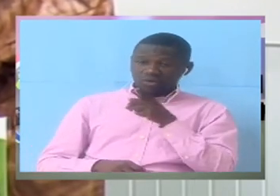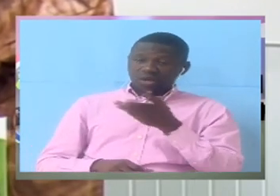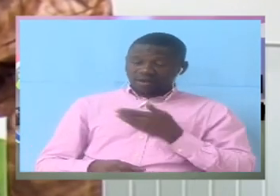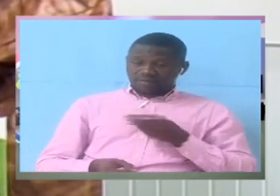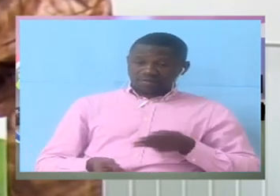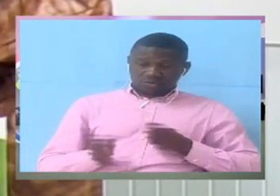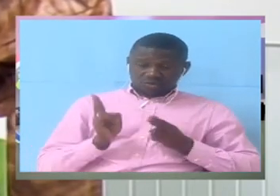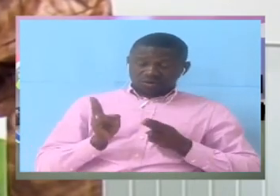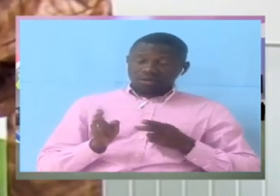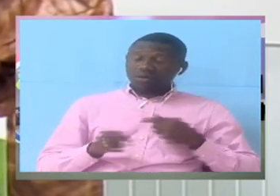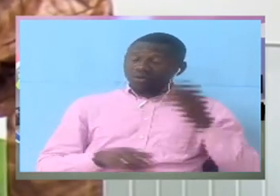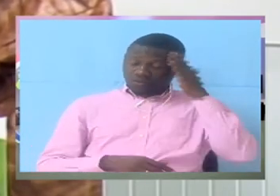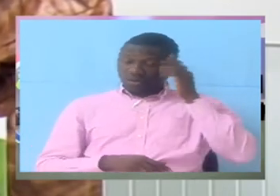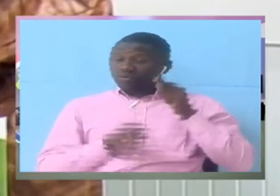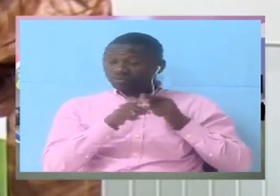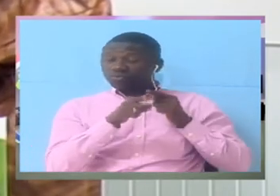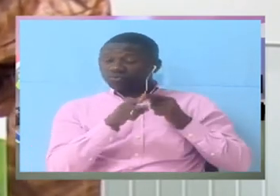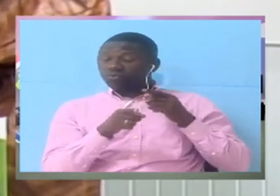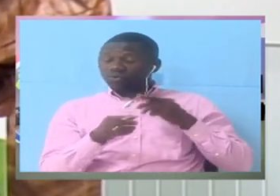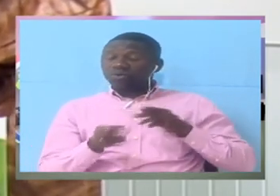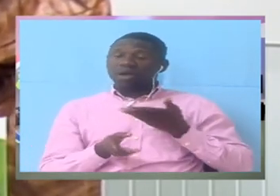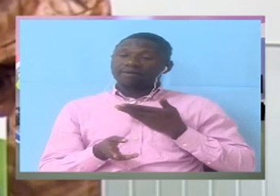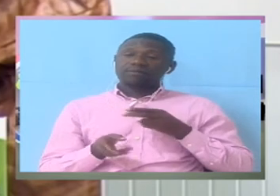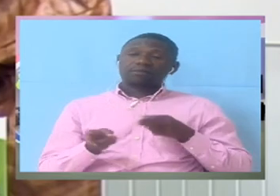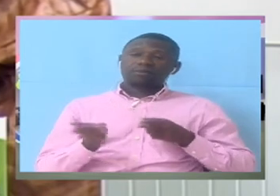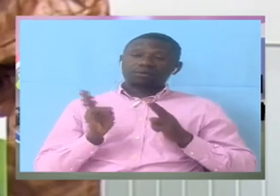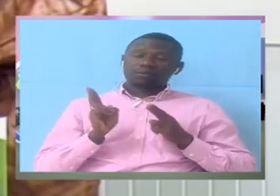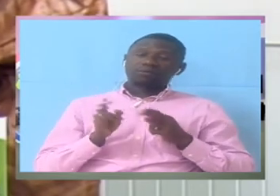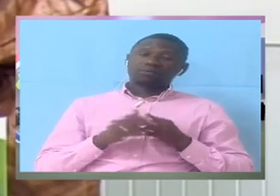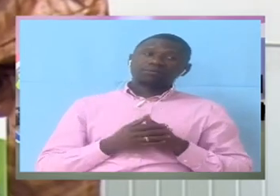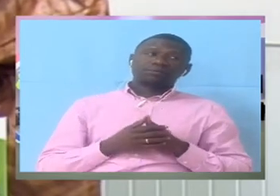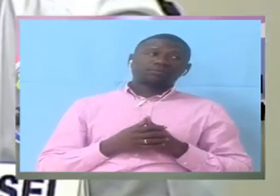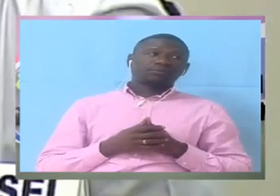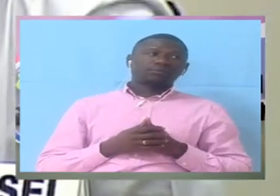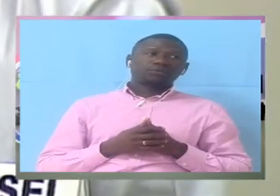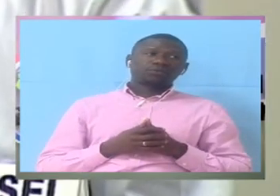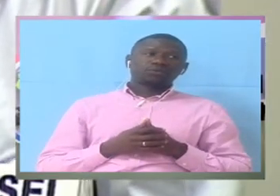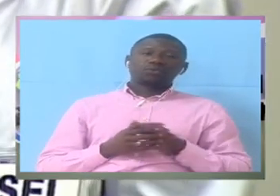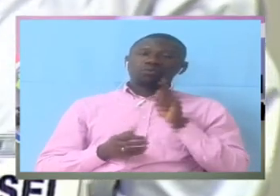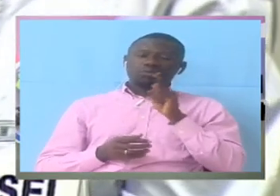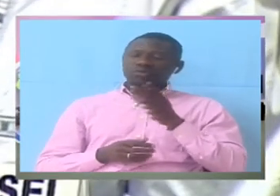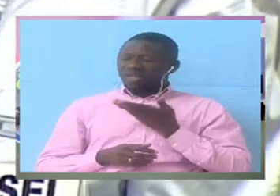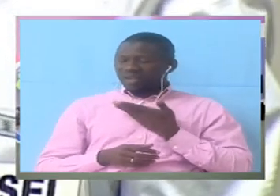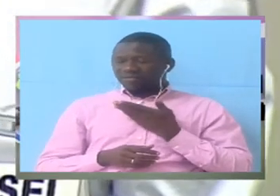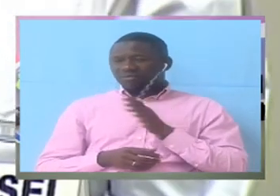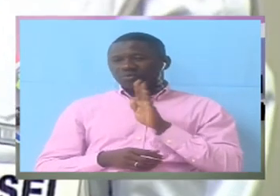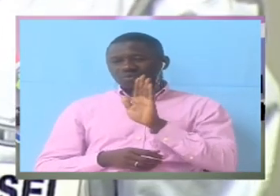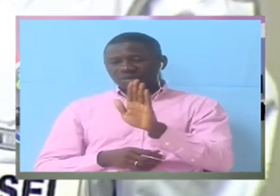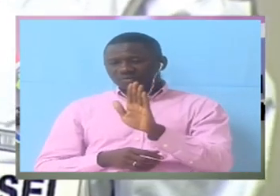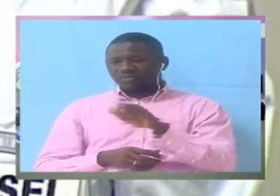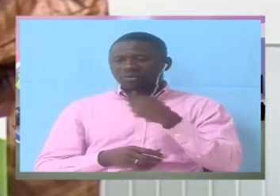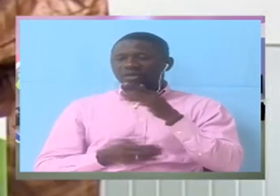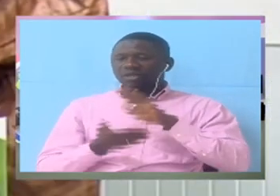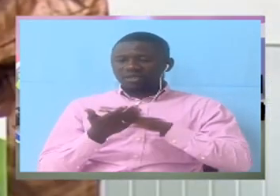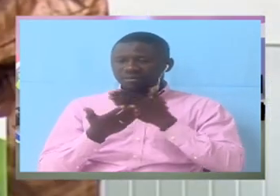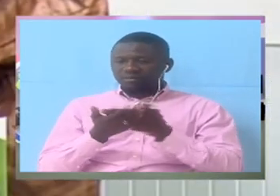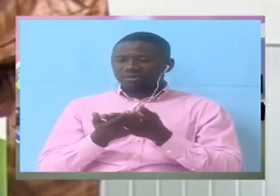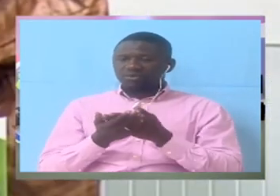guns with you, they'll say you are one. You have to allow the interpreter to land. Thank you.